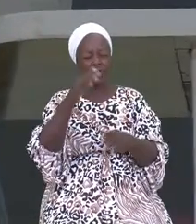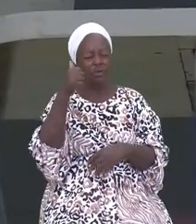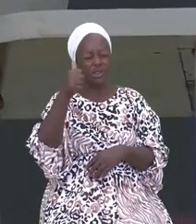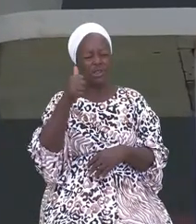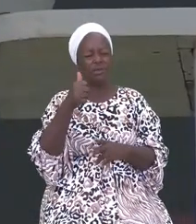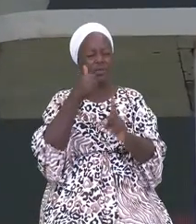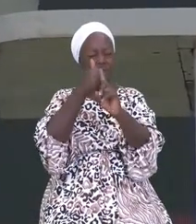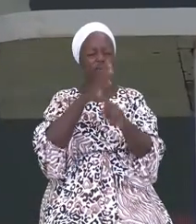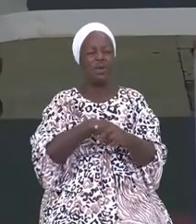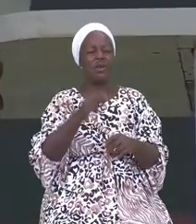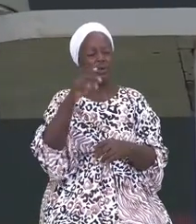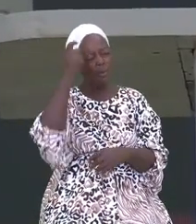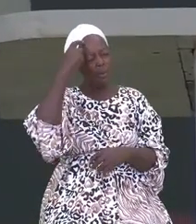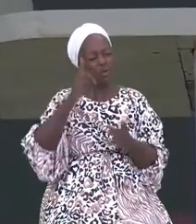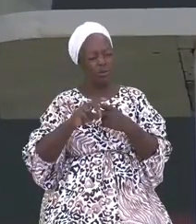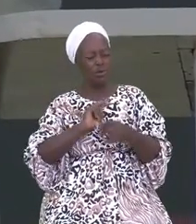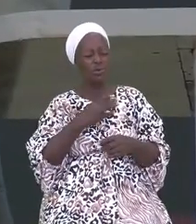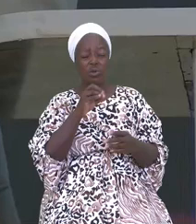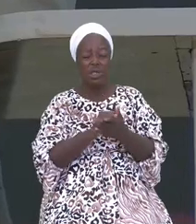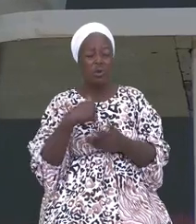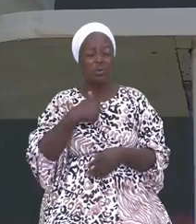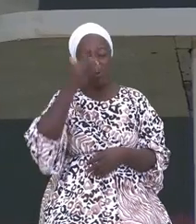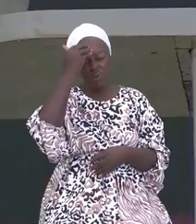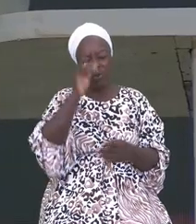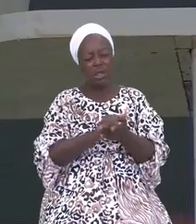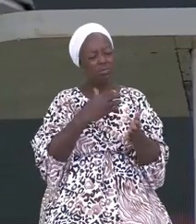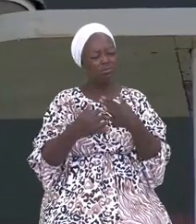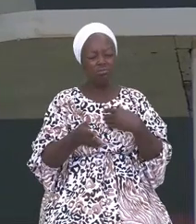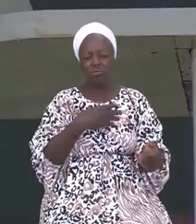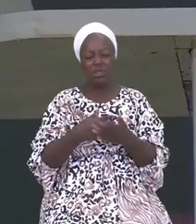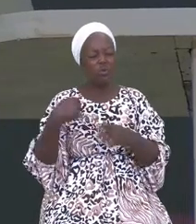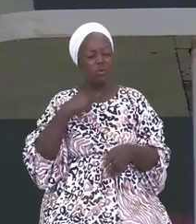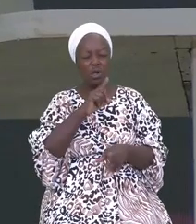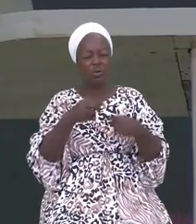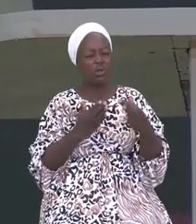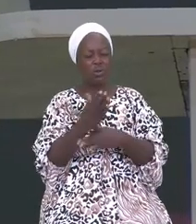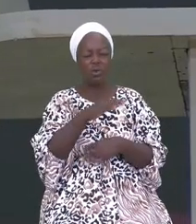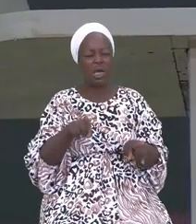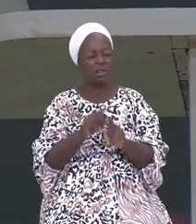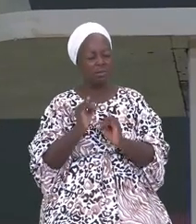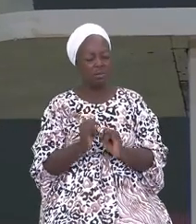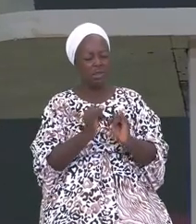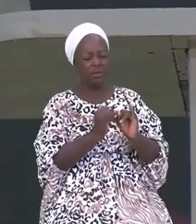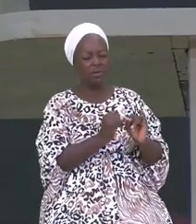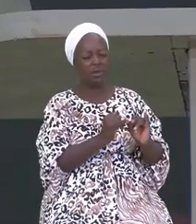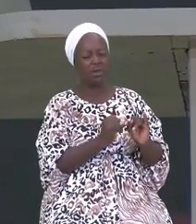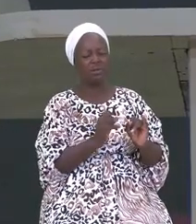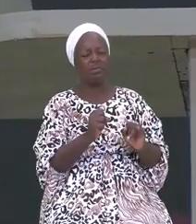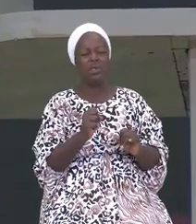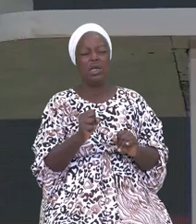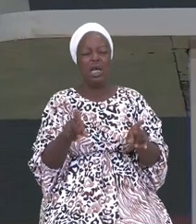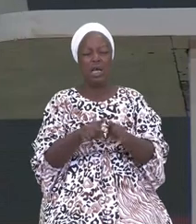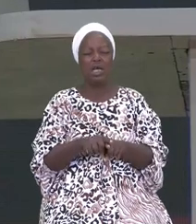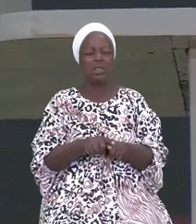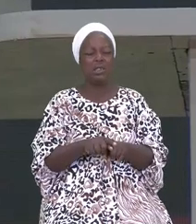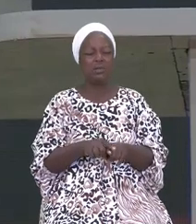unto us, so that we'll know that whatever we're going through as individuals, as